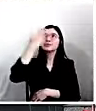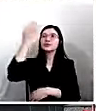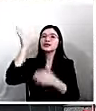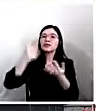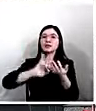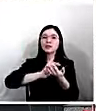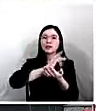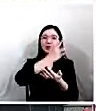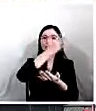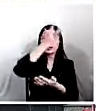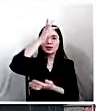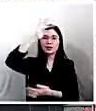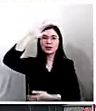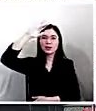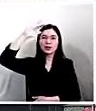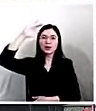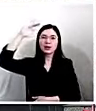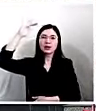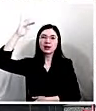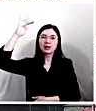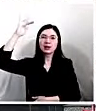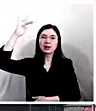your glory.